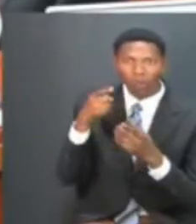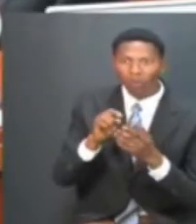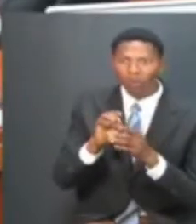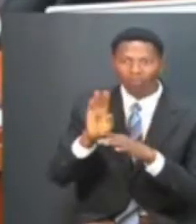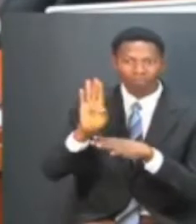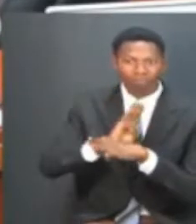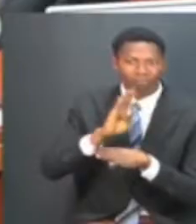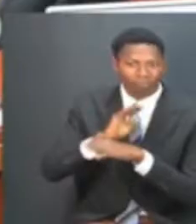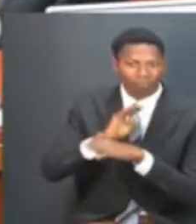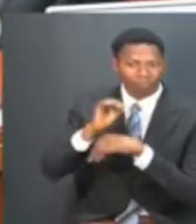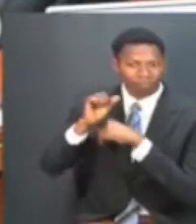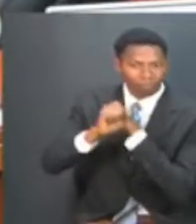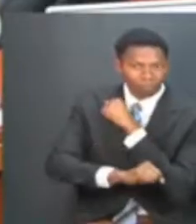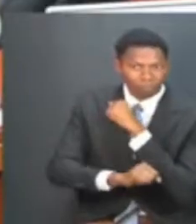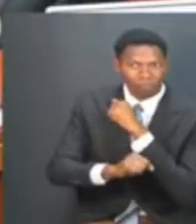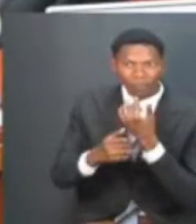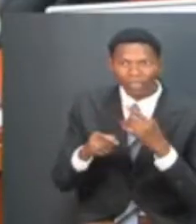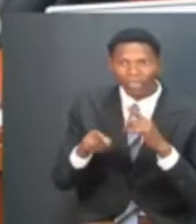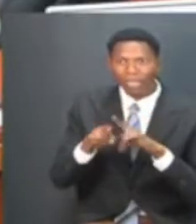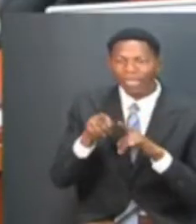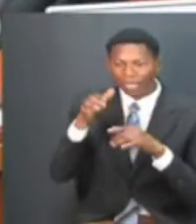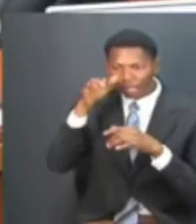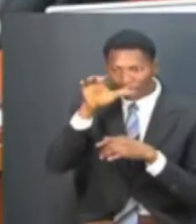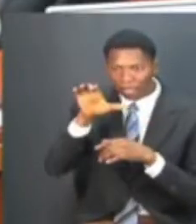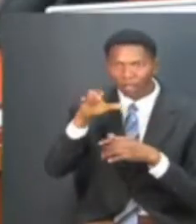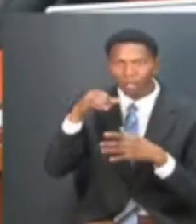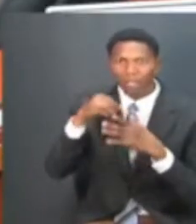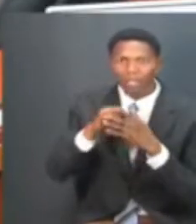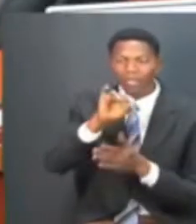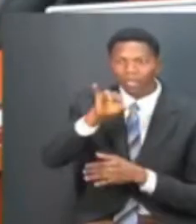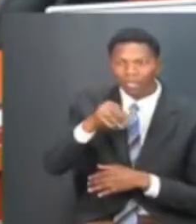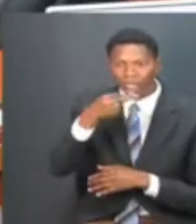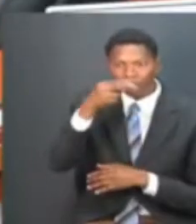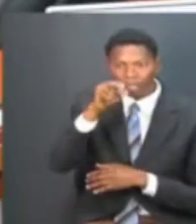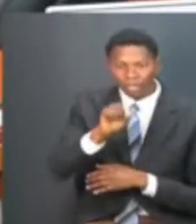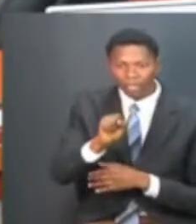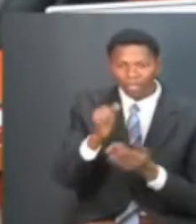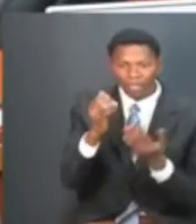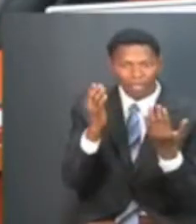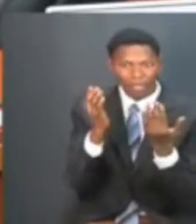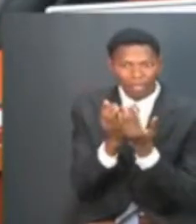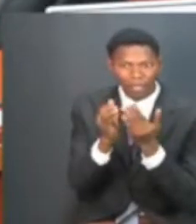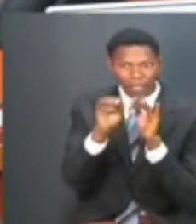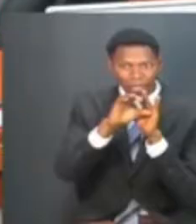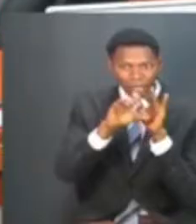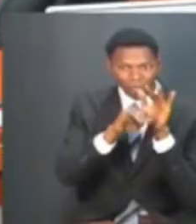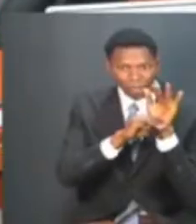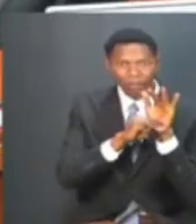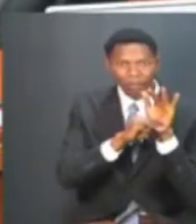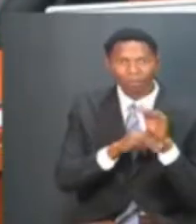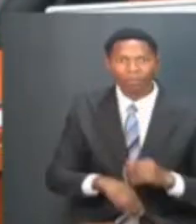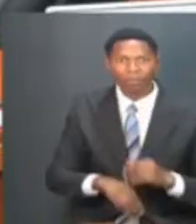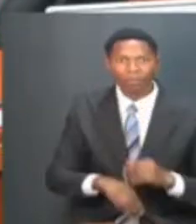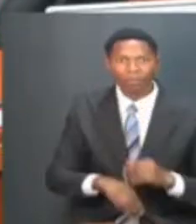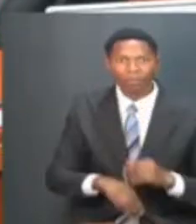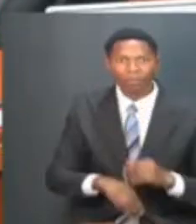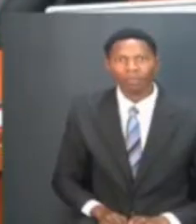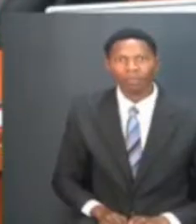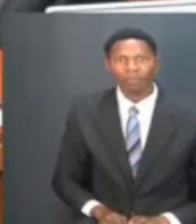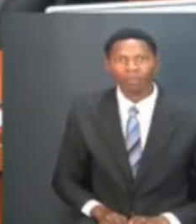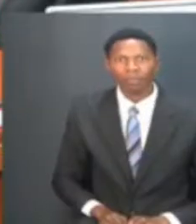entrepreneurship as a course in the junior high school academic curriculum and